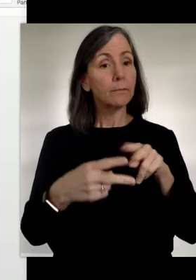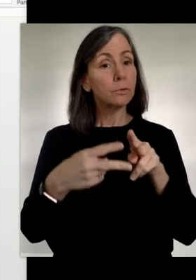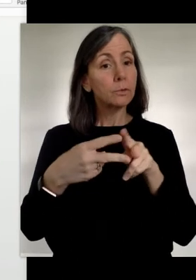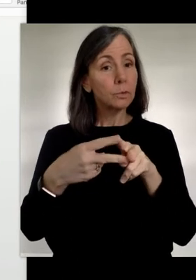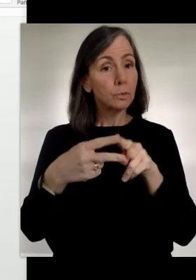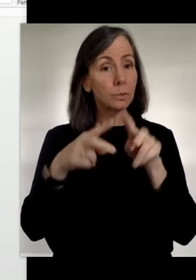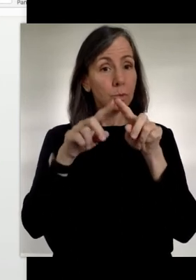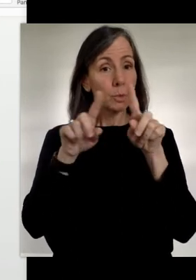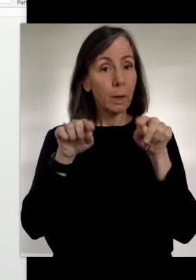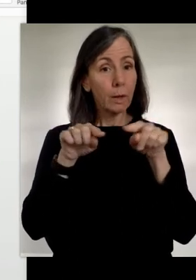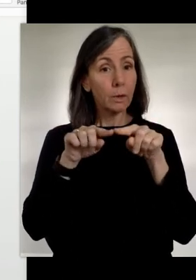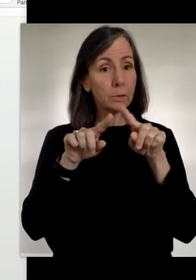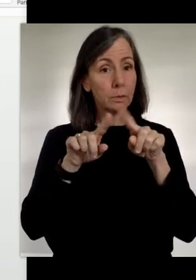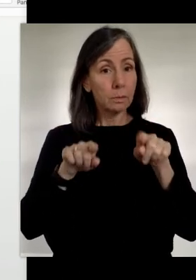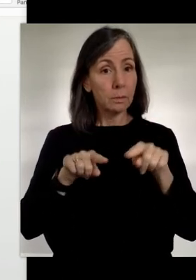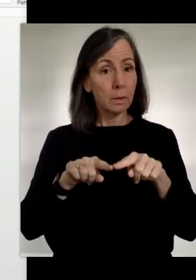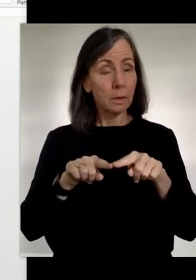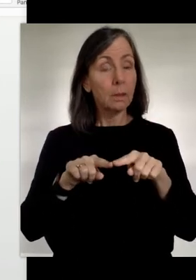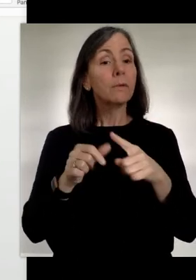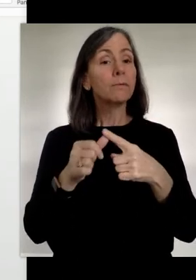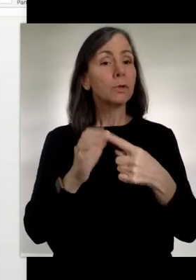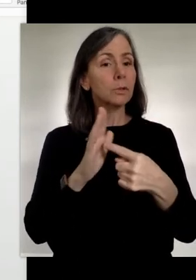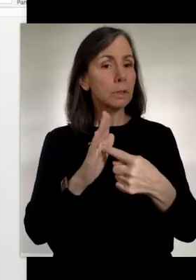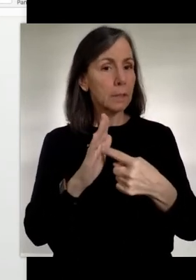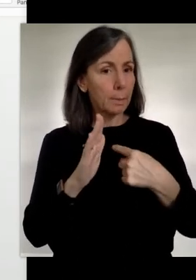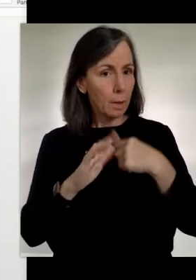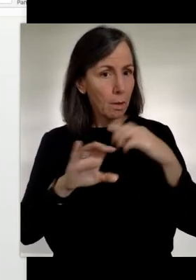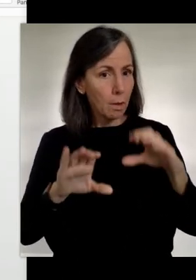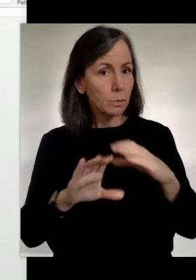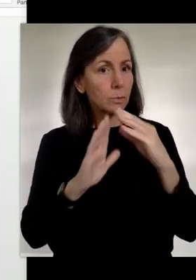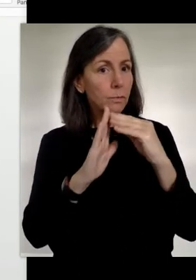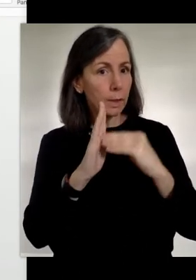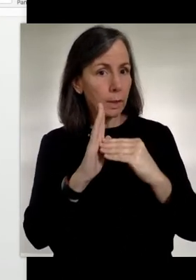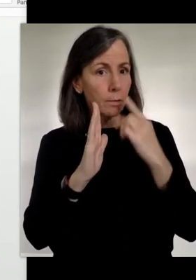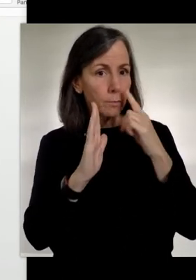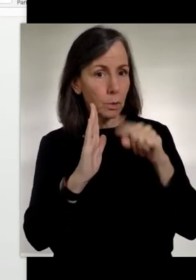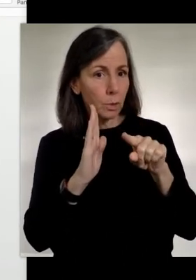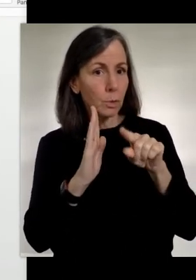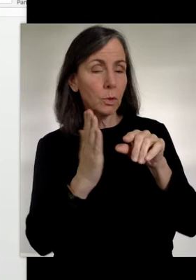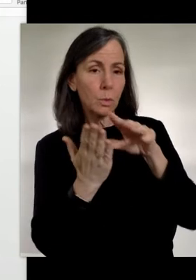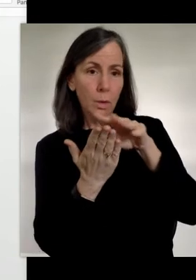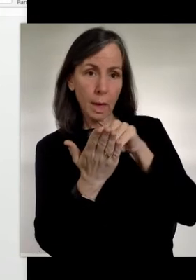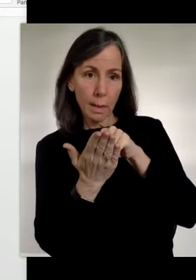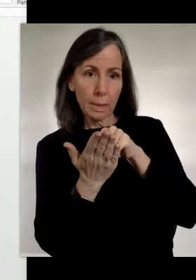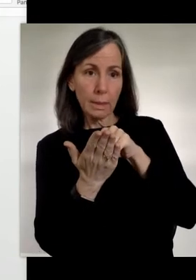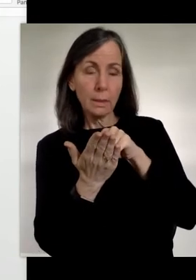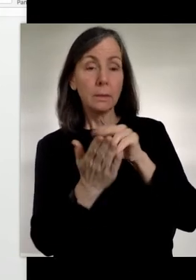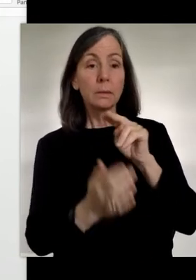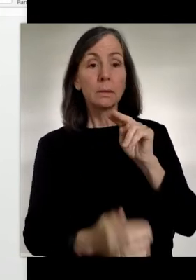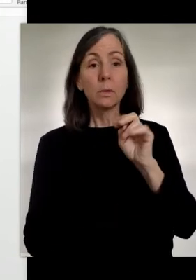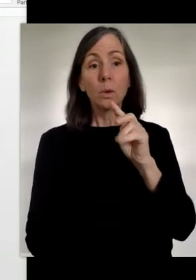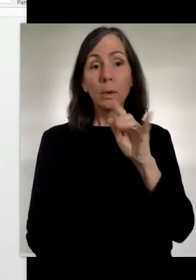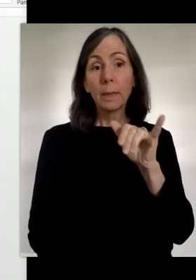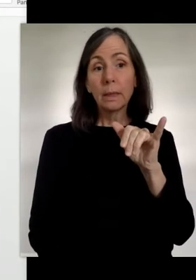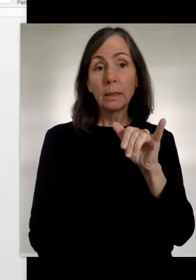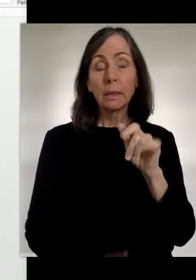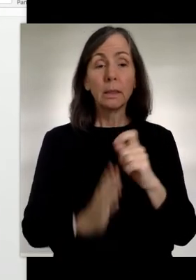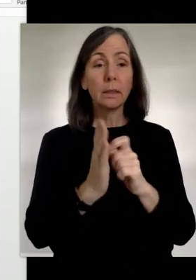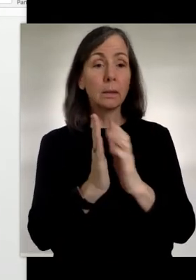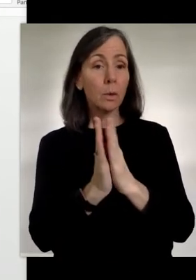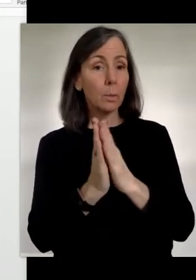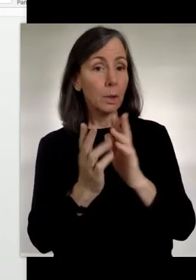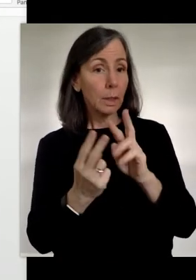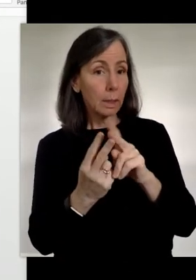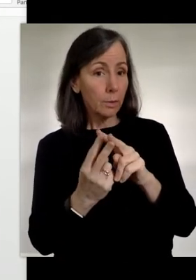will do, and you can copy it down on Notability or in your notebook. And then